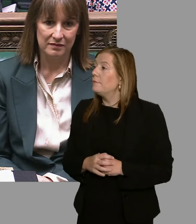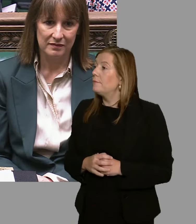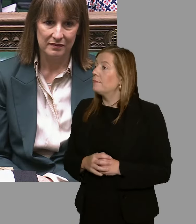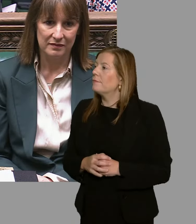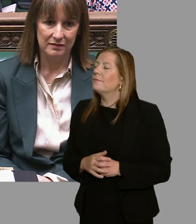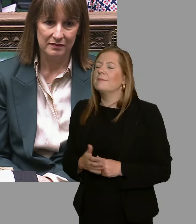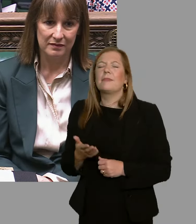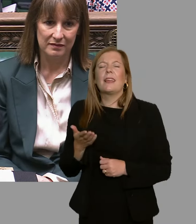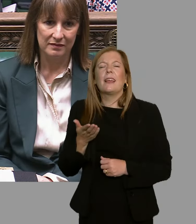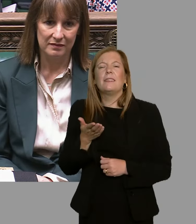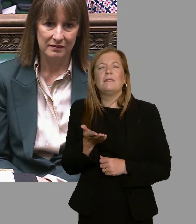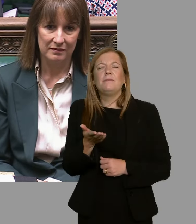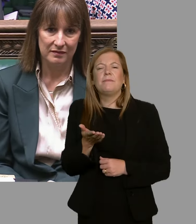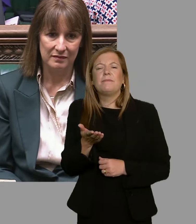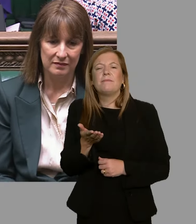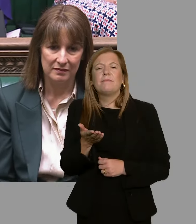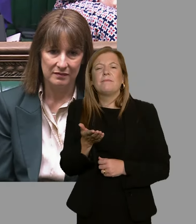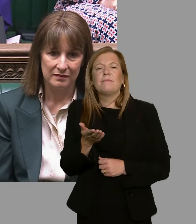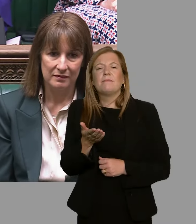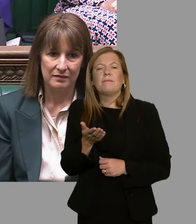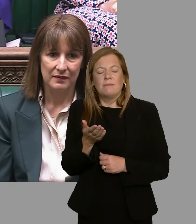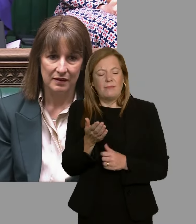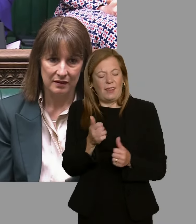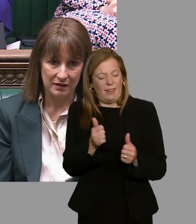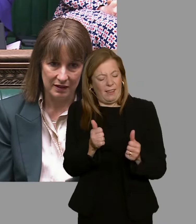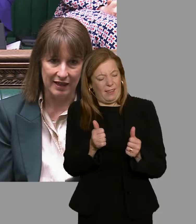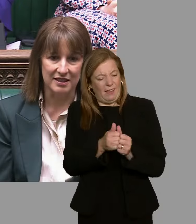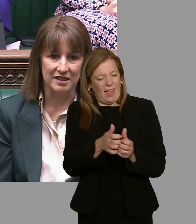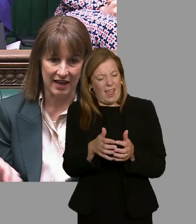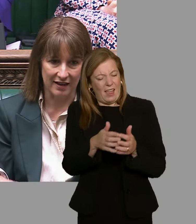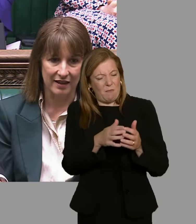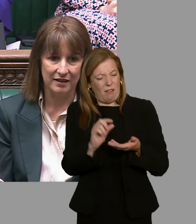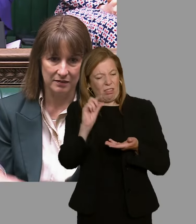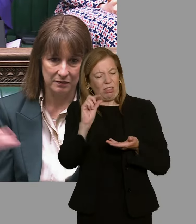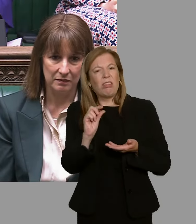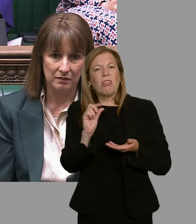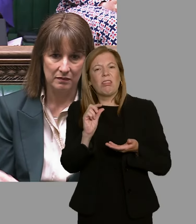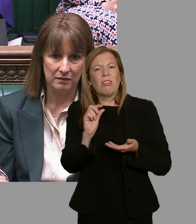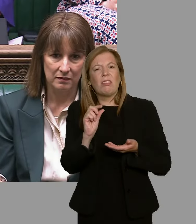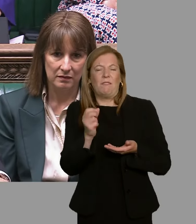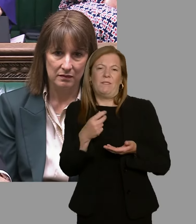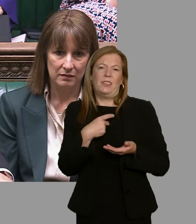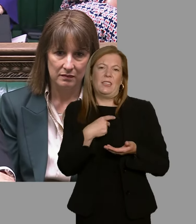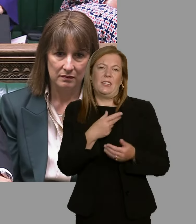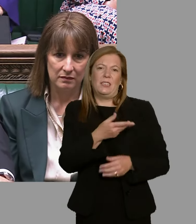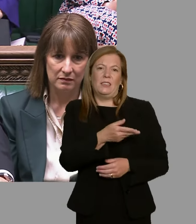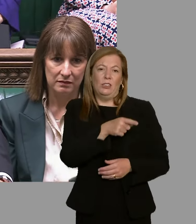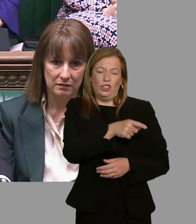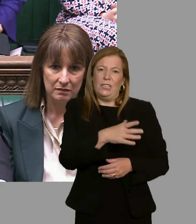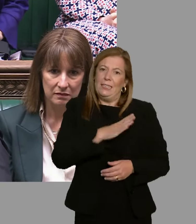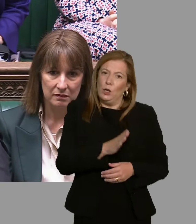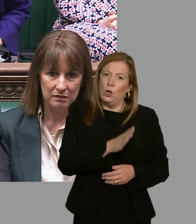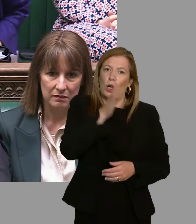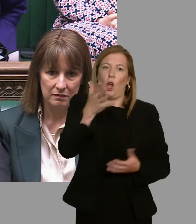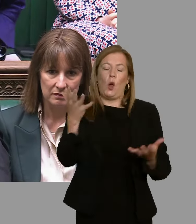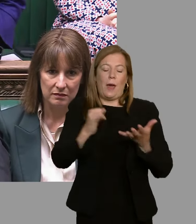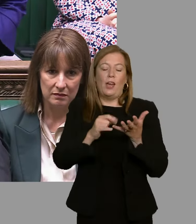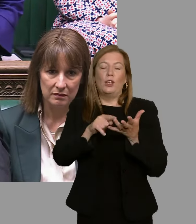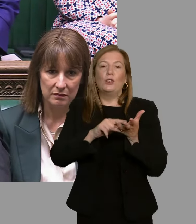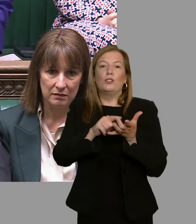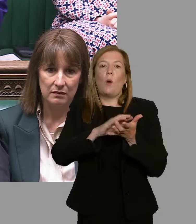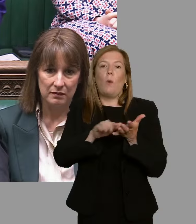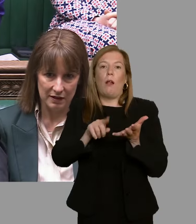deal. Can I suggest that she gets the train to Solihull, yes, exactly. 2 hours, goes to speak to the workforce